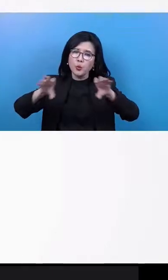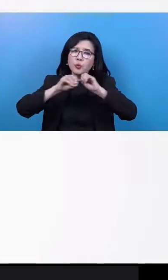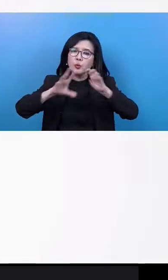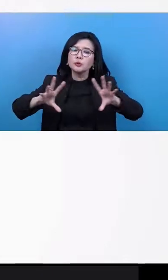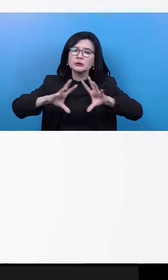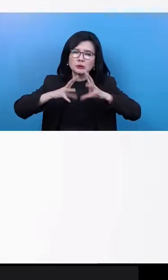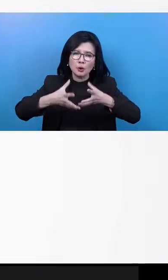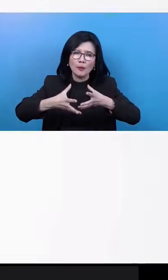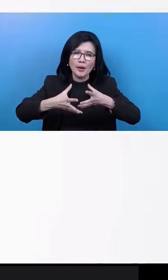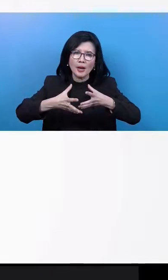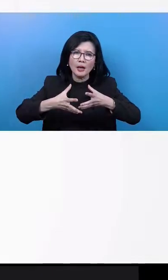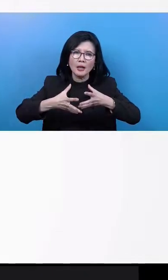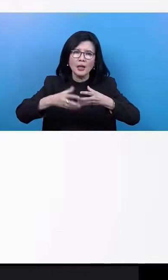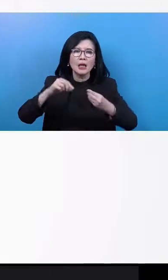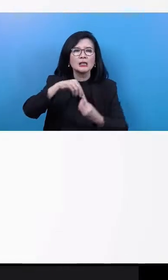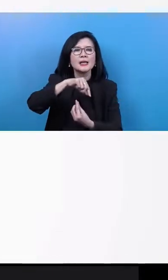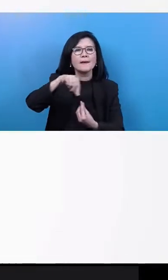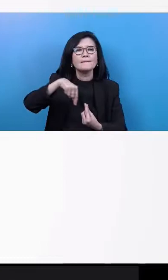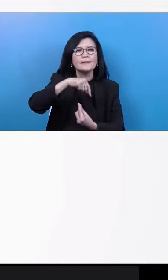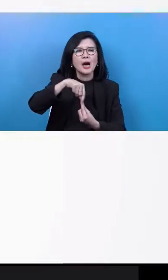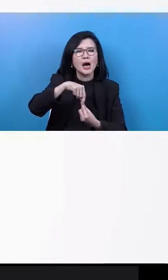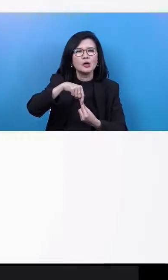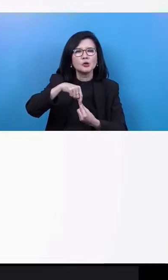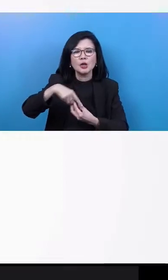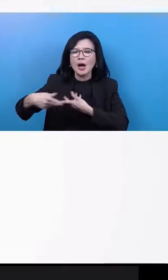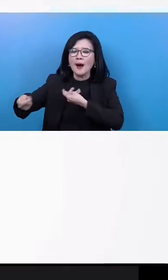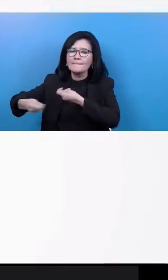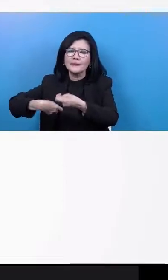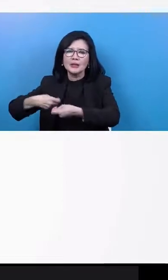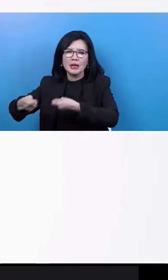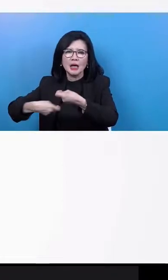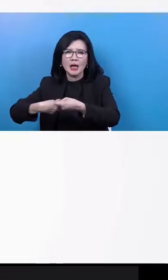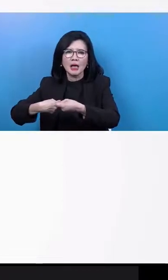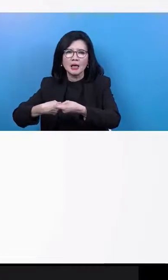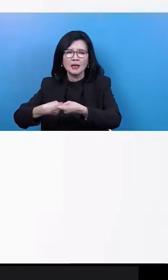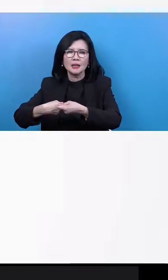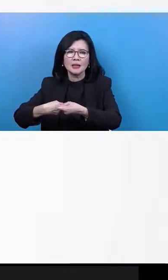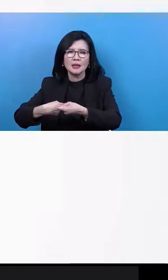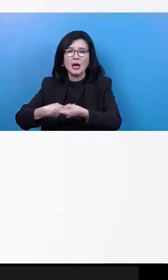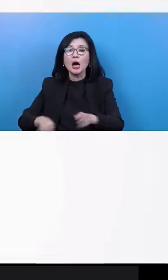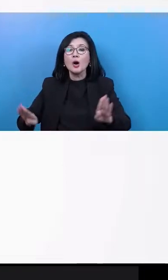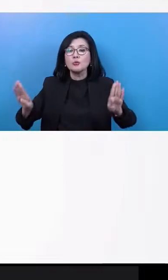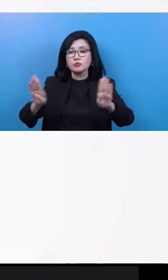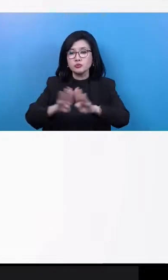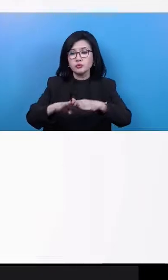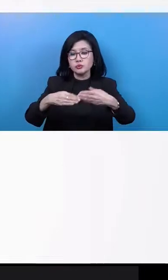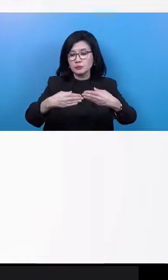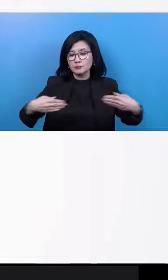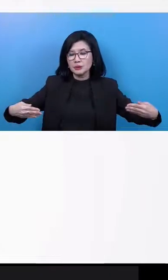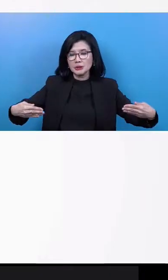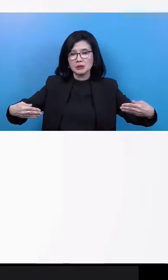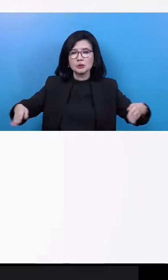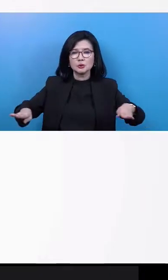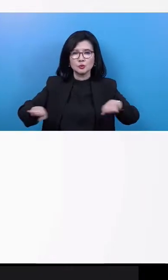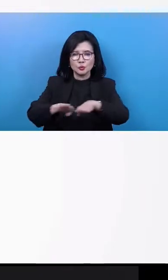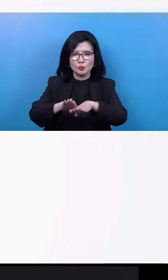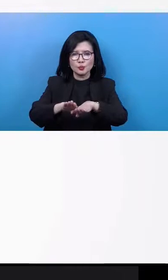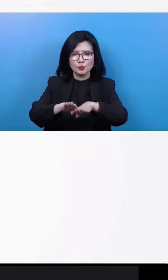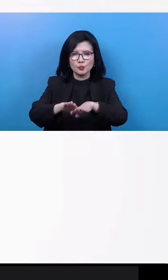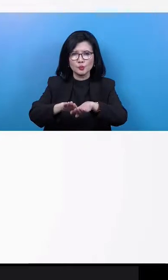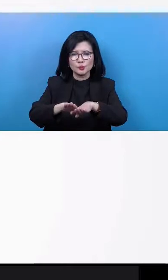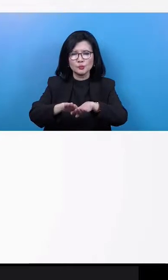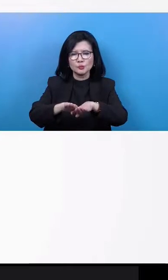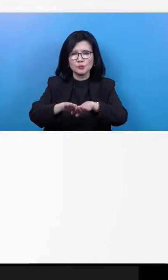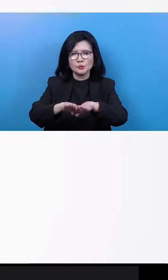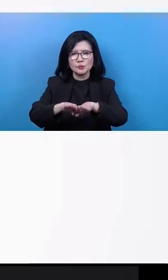commerce, movement of people, and possibly every aspect of life. And that, I think, is the